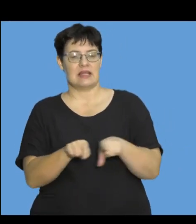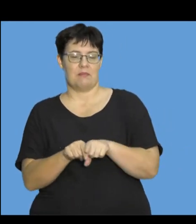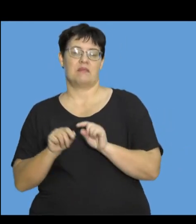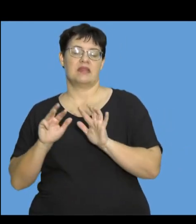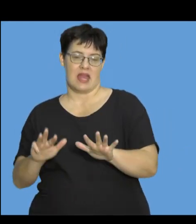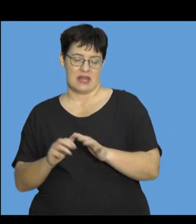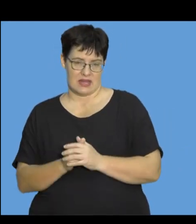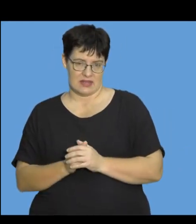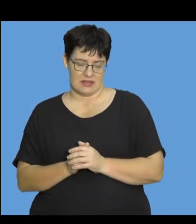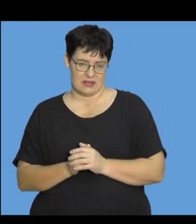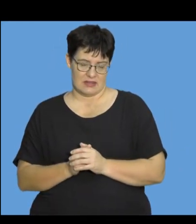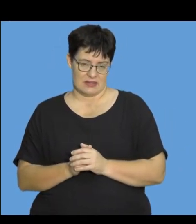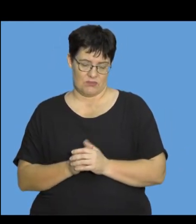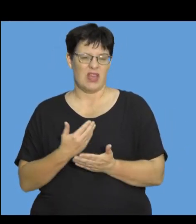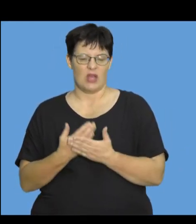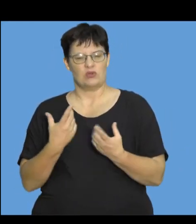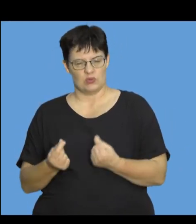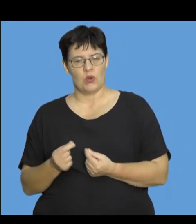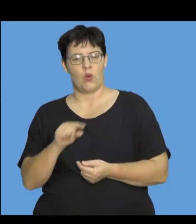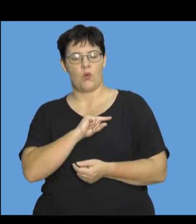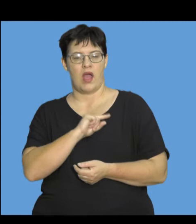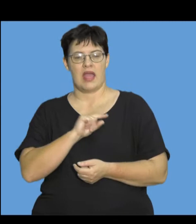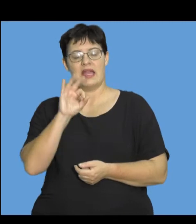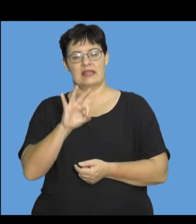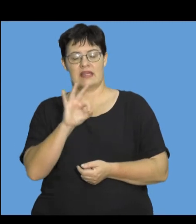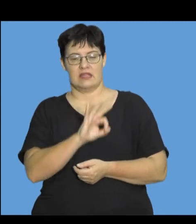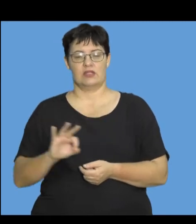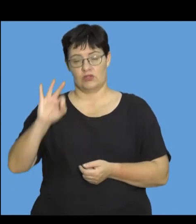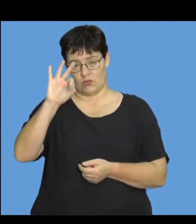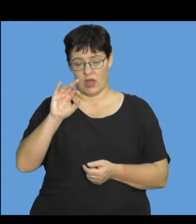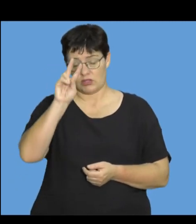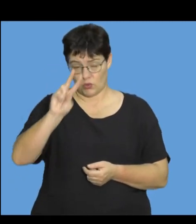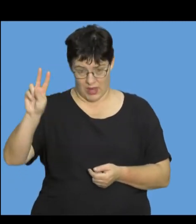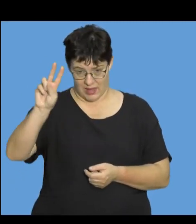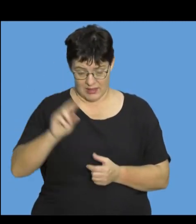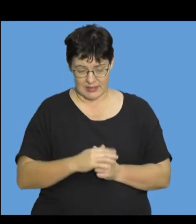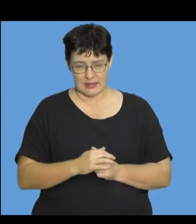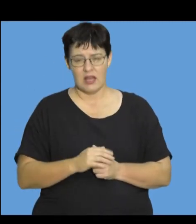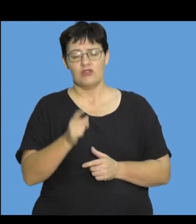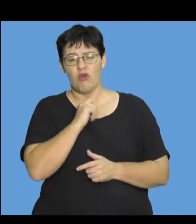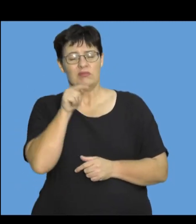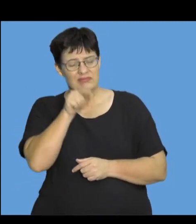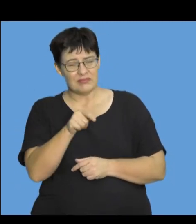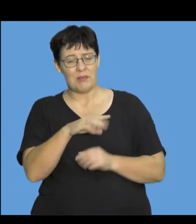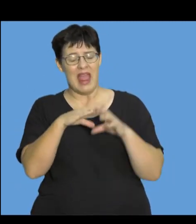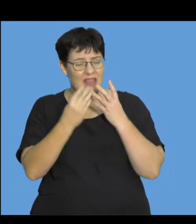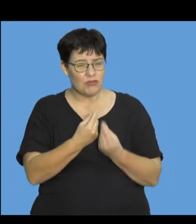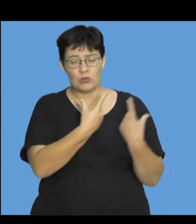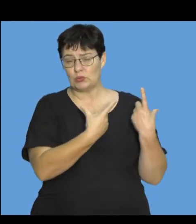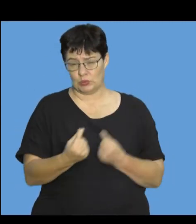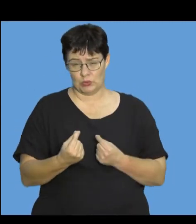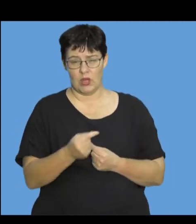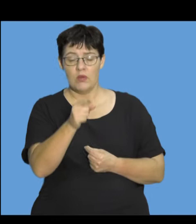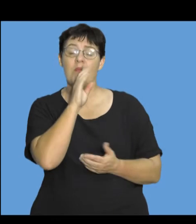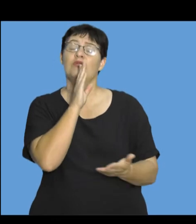with the 9, I can definitely do that because it then becomes 3 squared, right? So that's the main thing. So with everything that we've